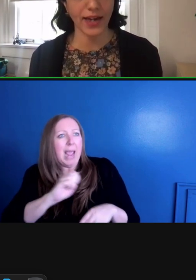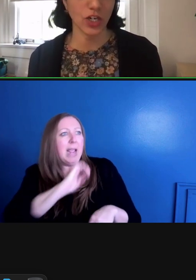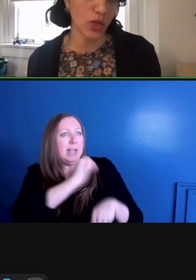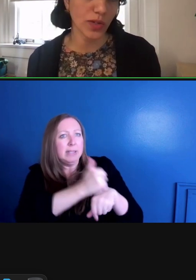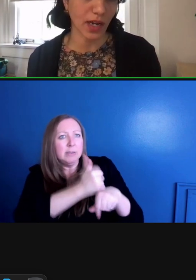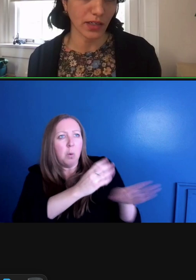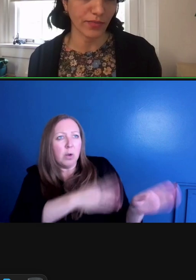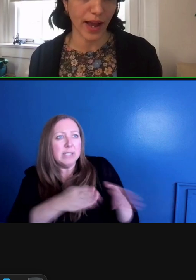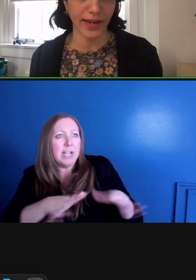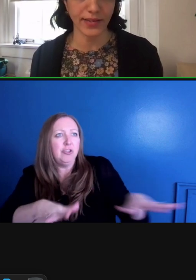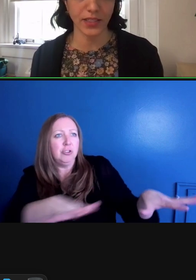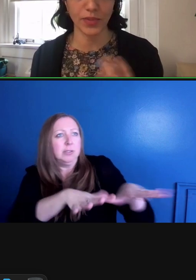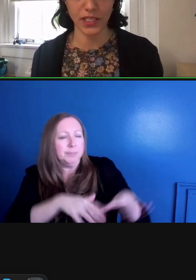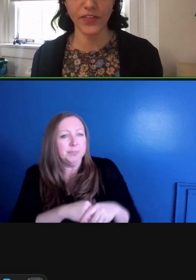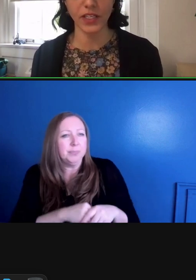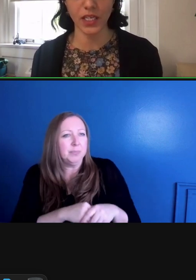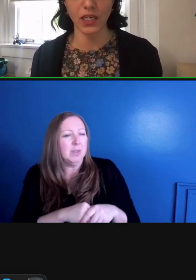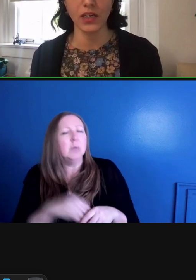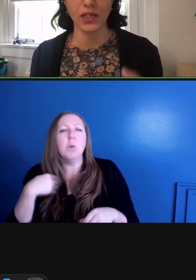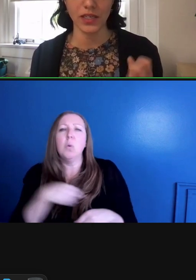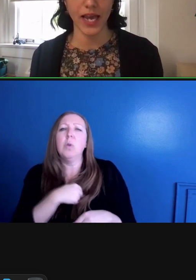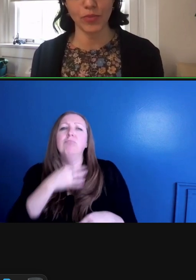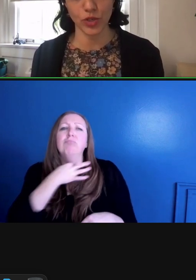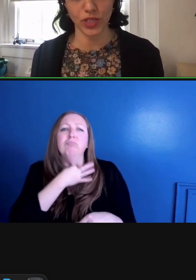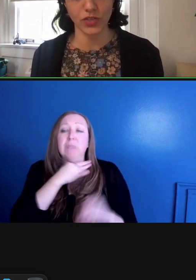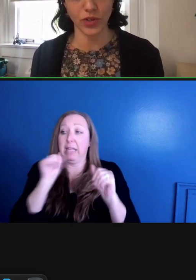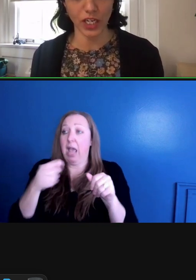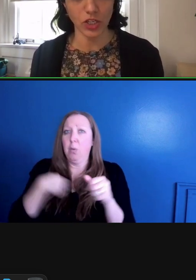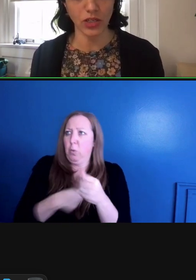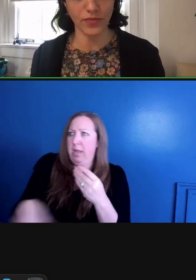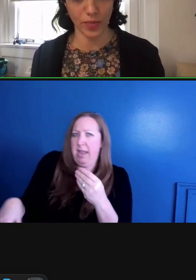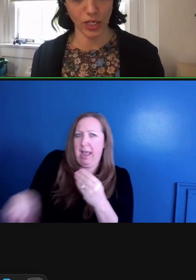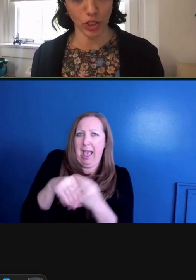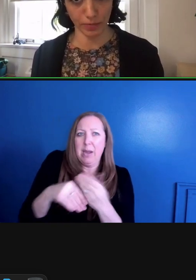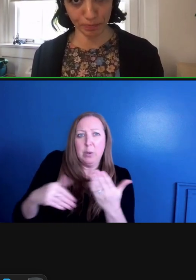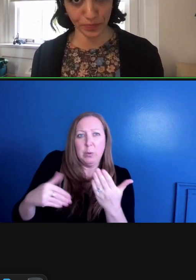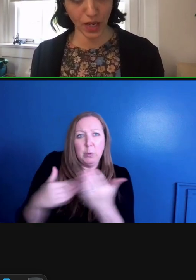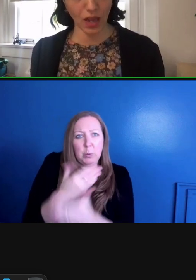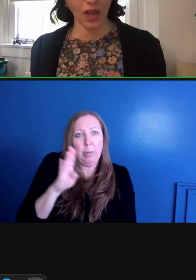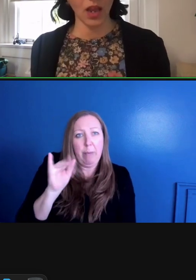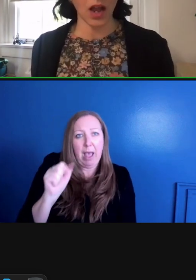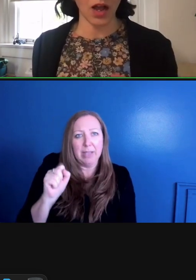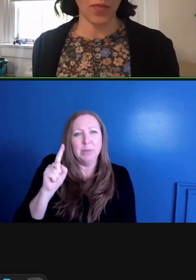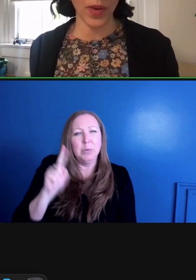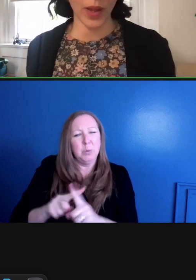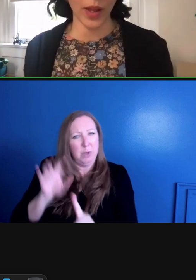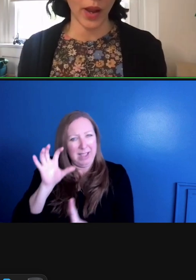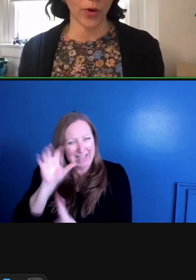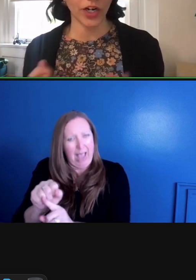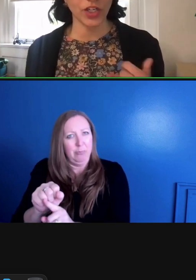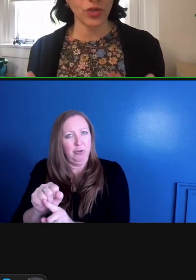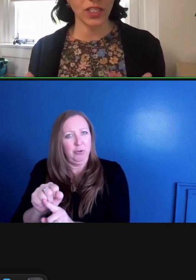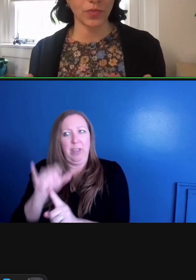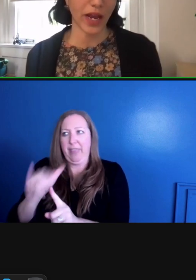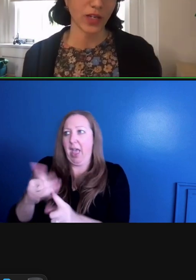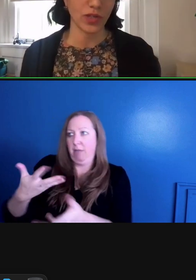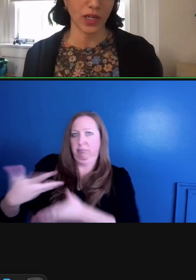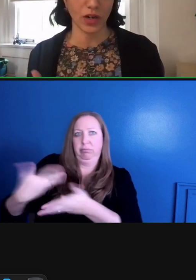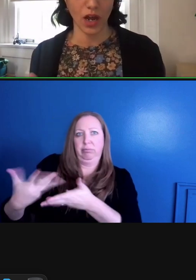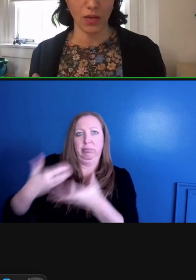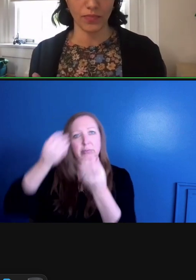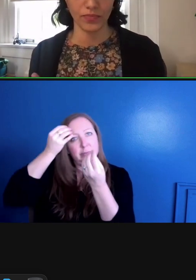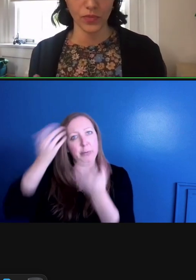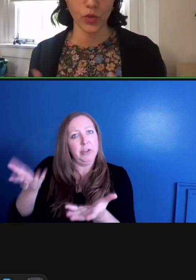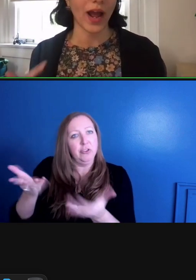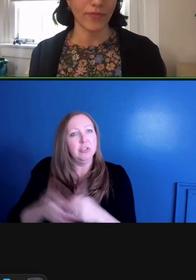we could add a new inductive bias specifically to capture this relational information. And we're going to do this by